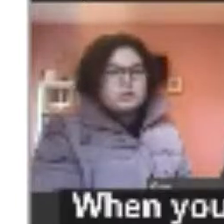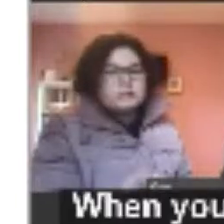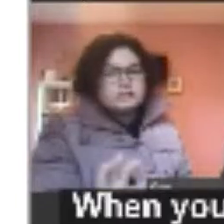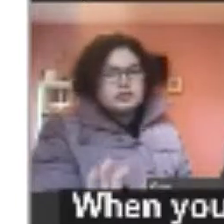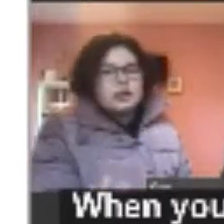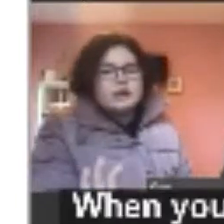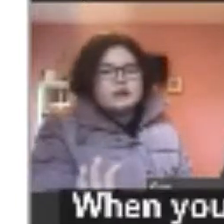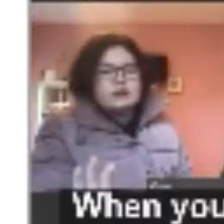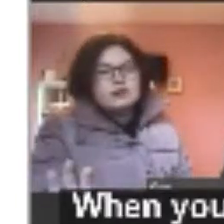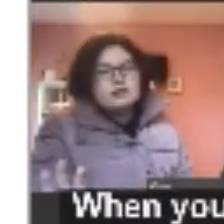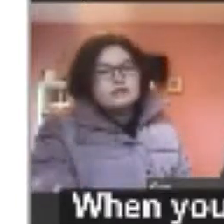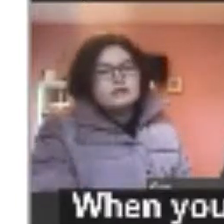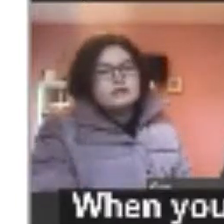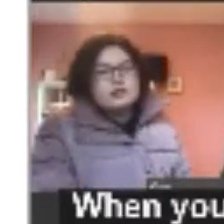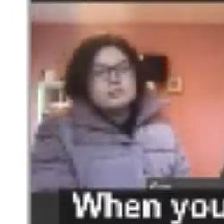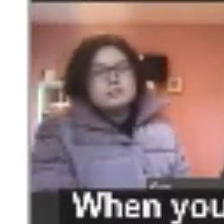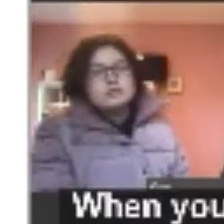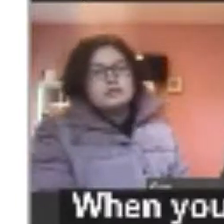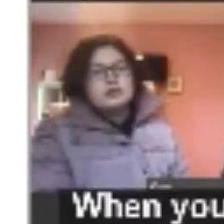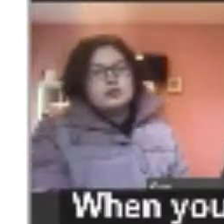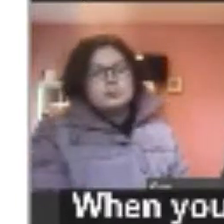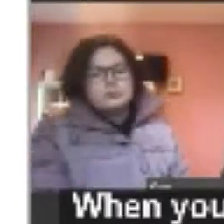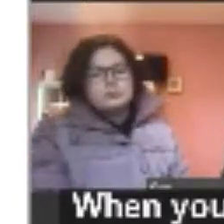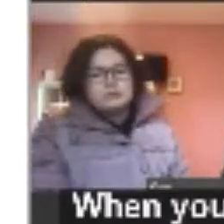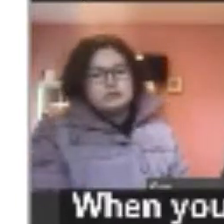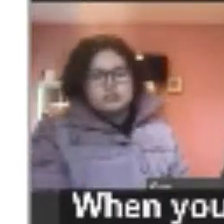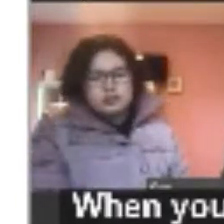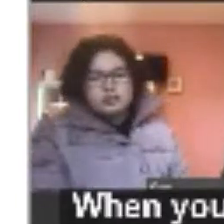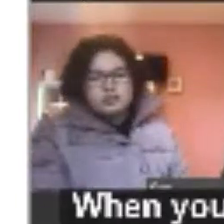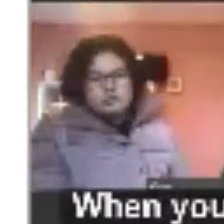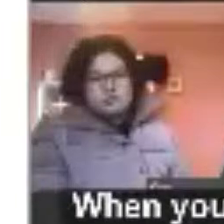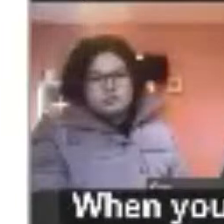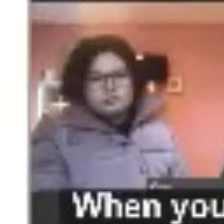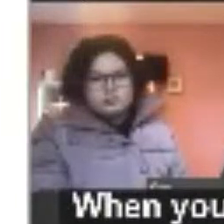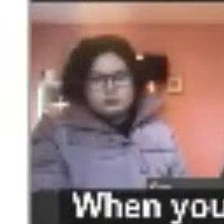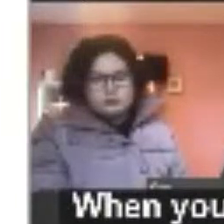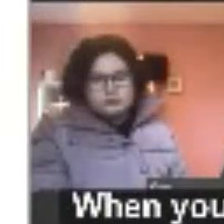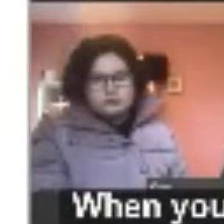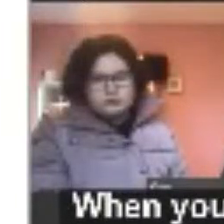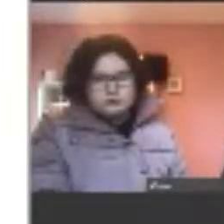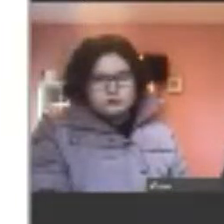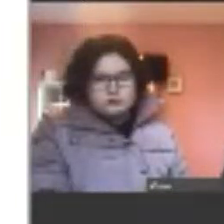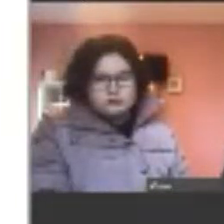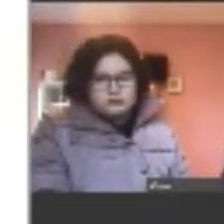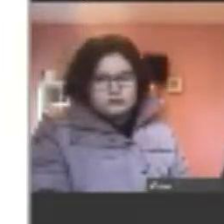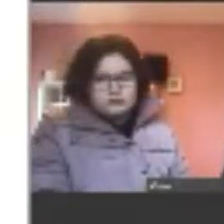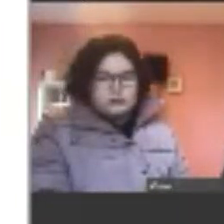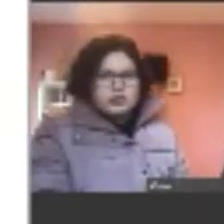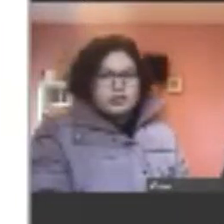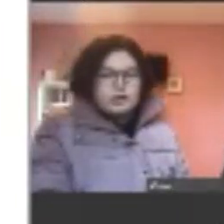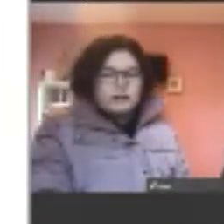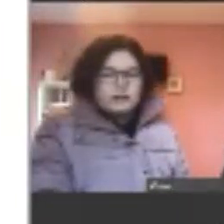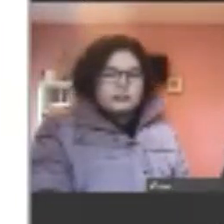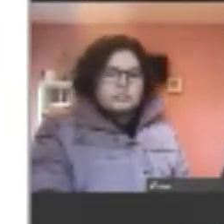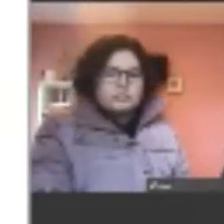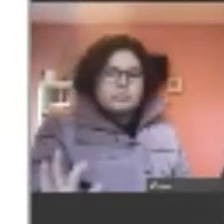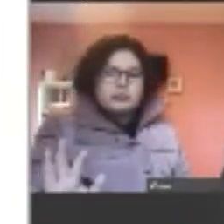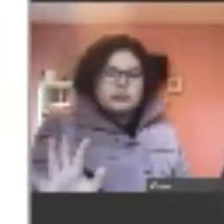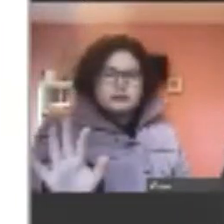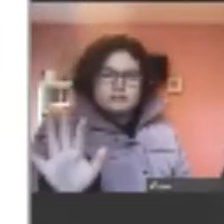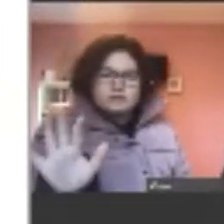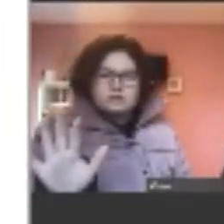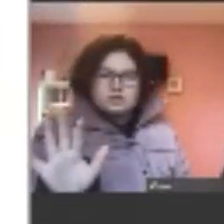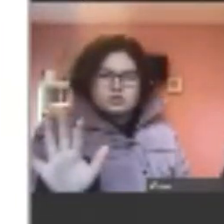When you're tired, you're in the blue zone. Okay. And